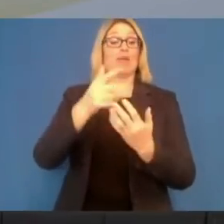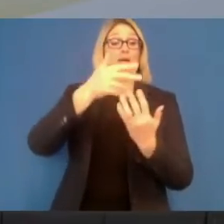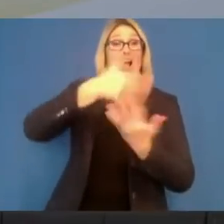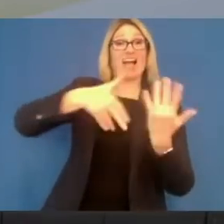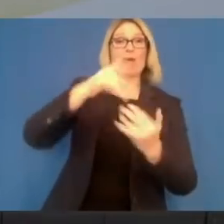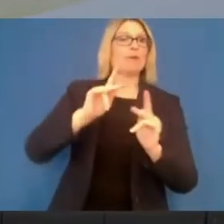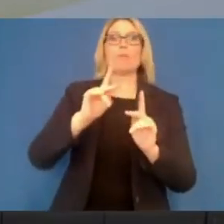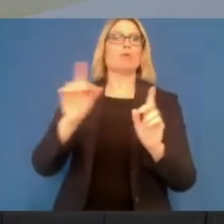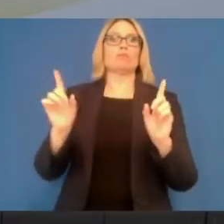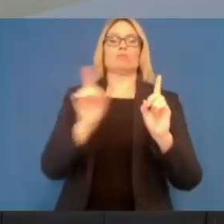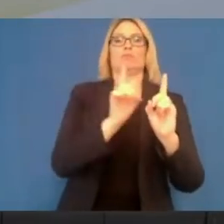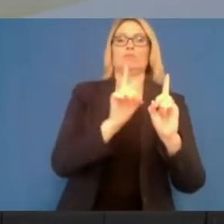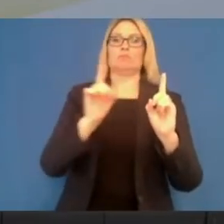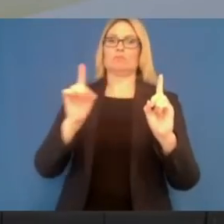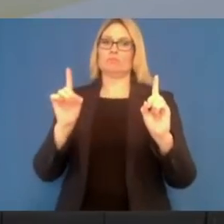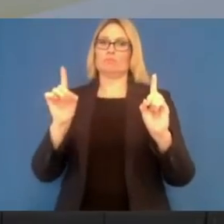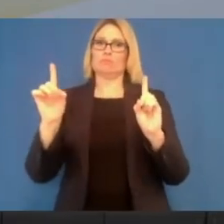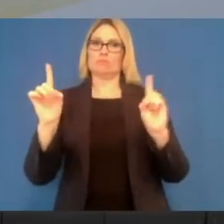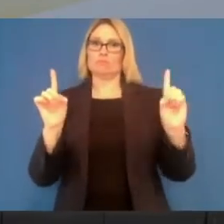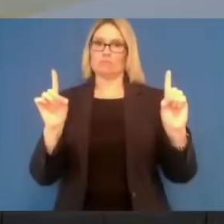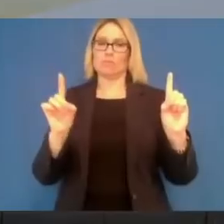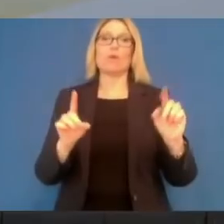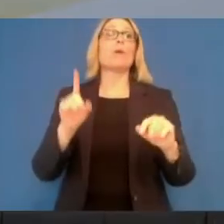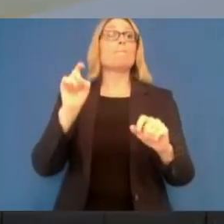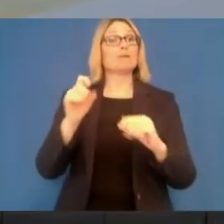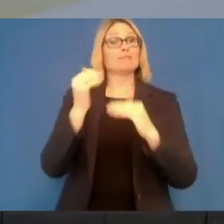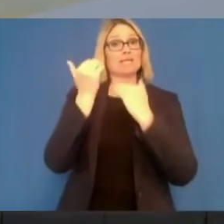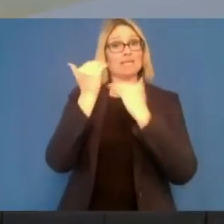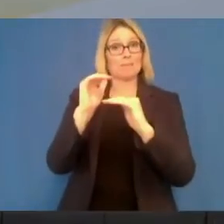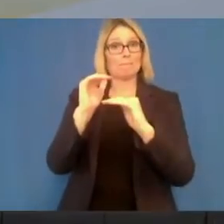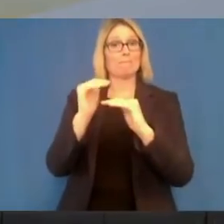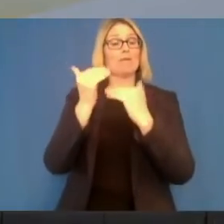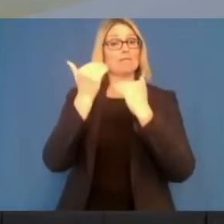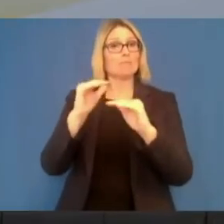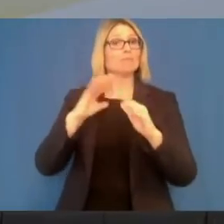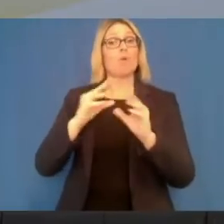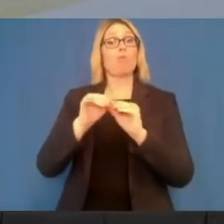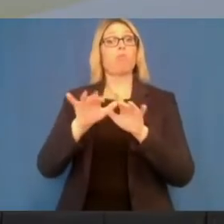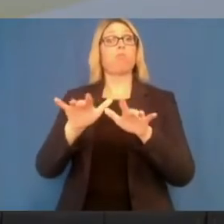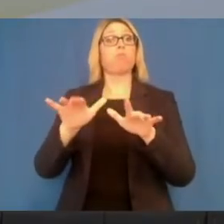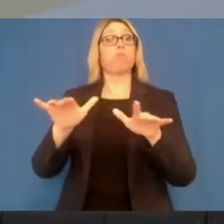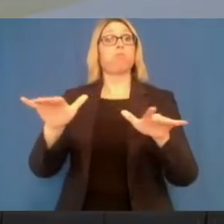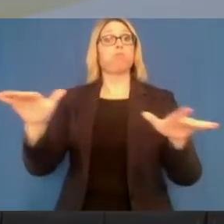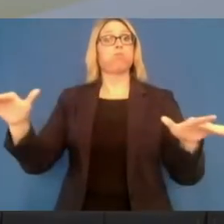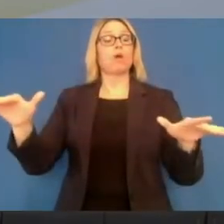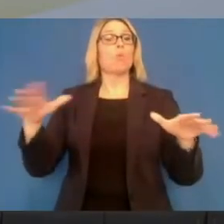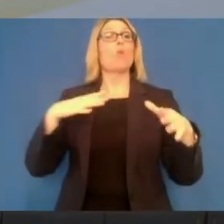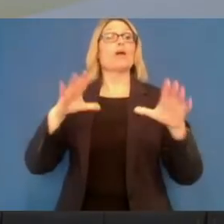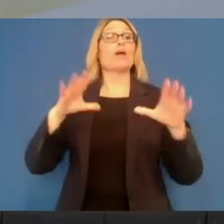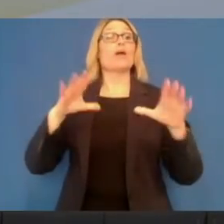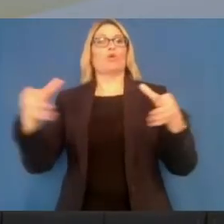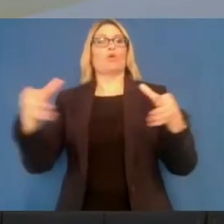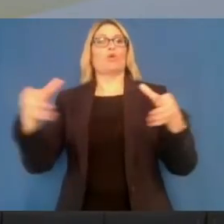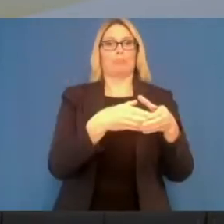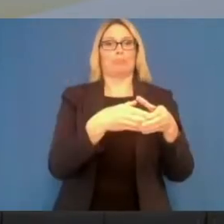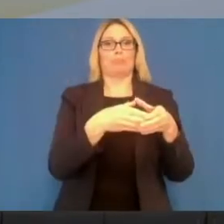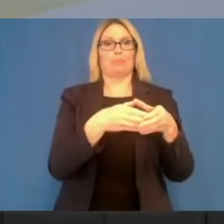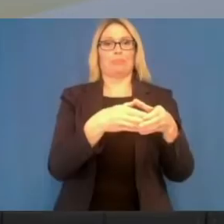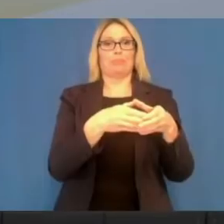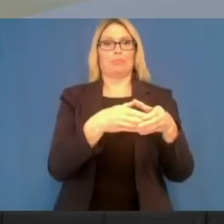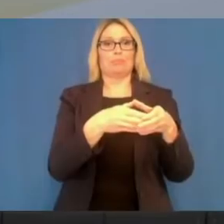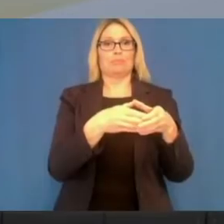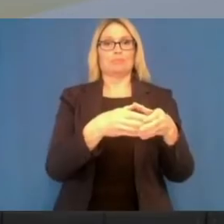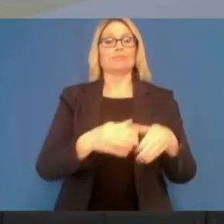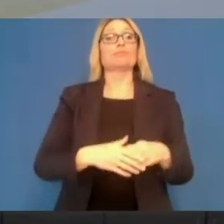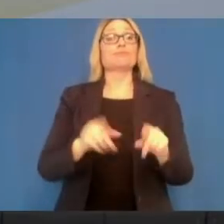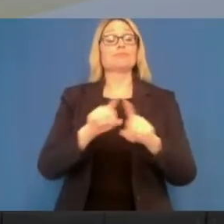need to act quickly and efficiently to limit the transmission of COVID-19 and to contain the outbreak. As the